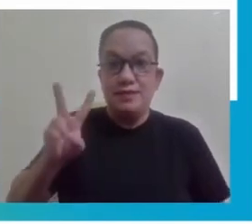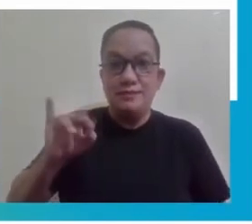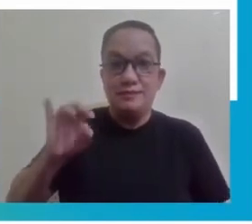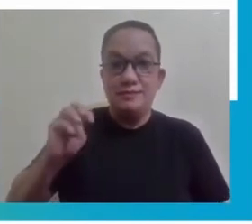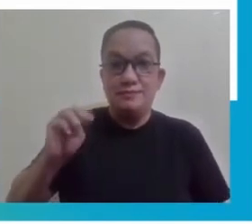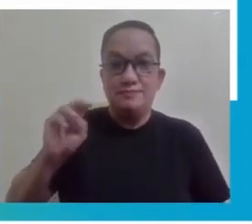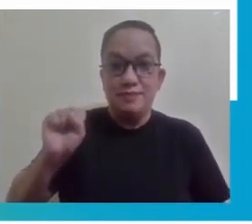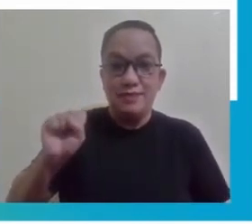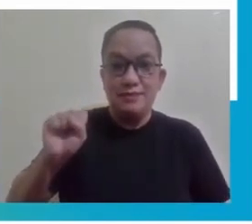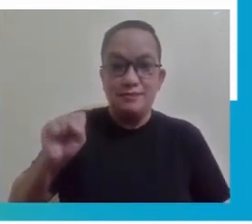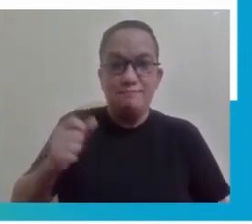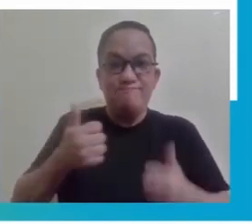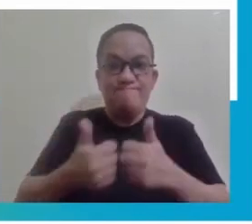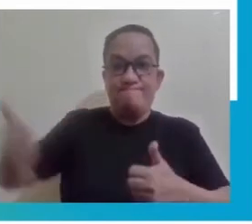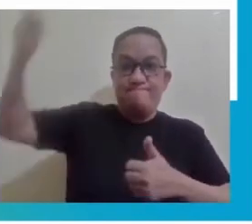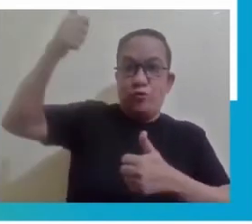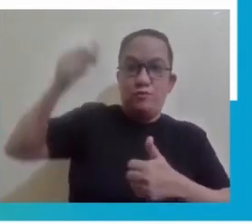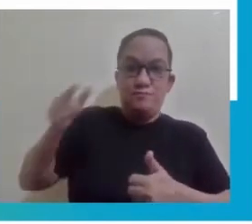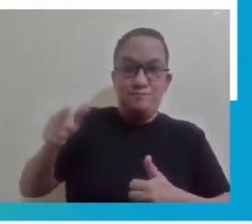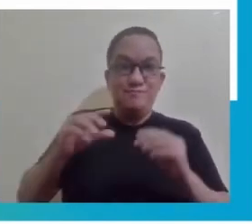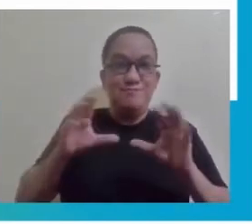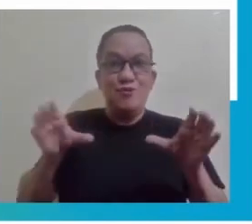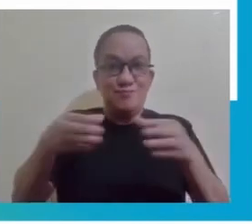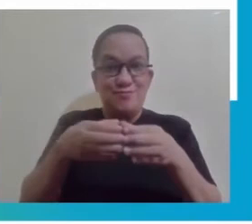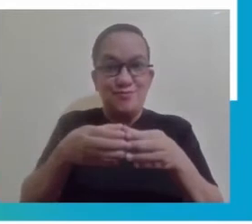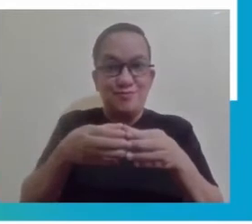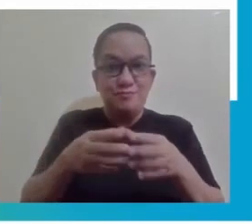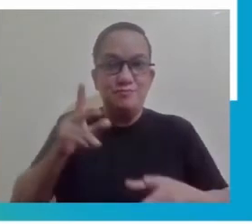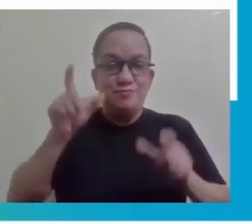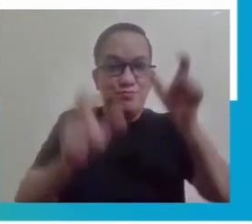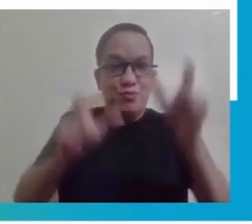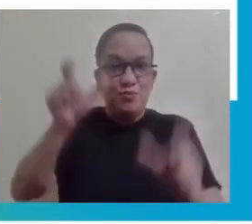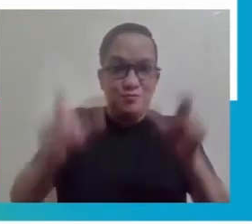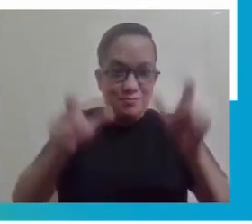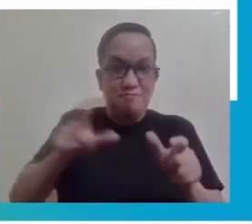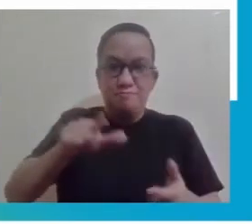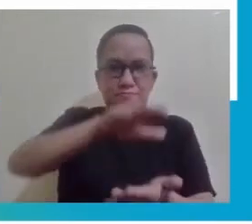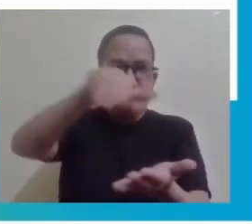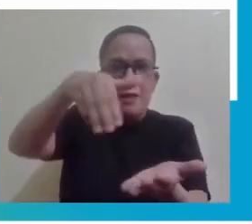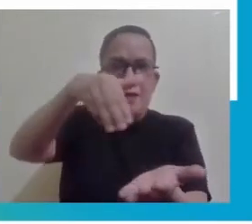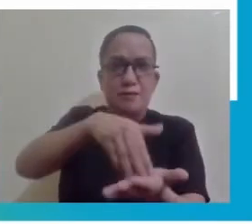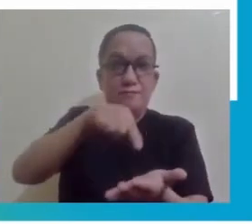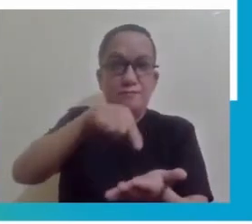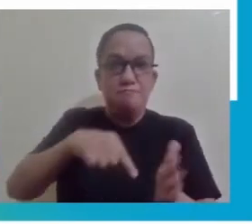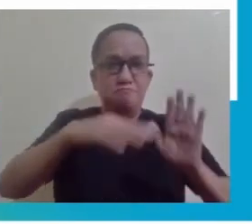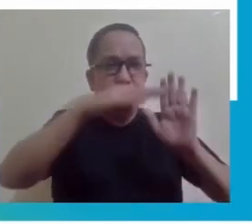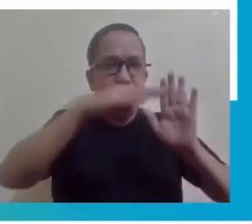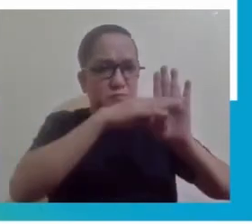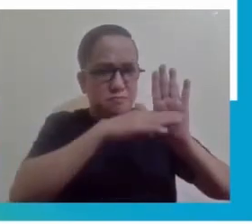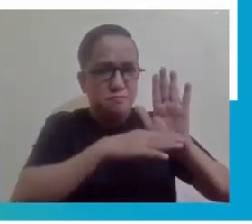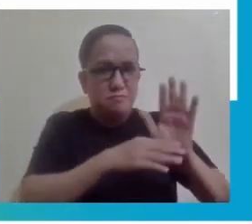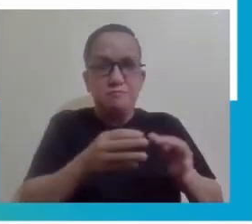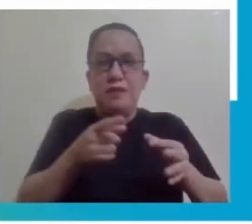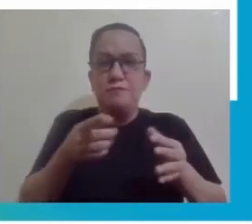for today. Let me quickly explain the flow of today's session. Following some brief opening remarks from